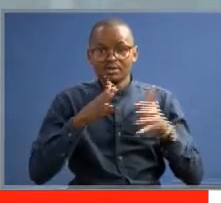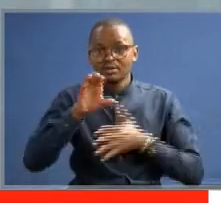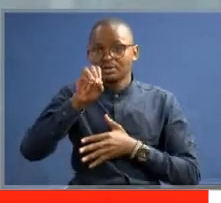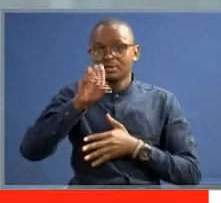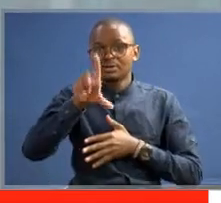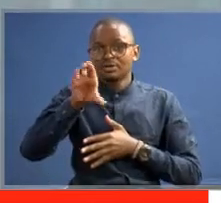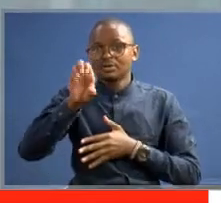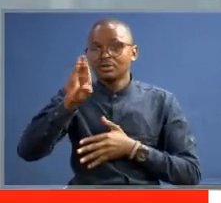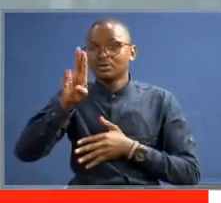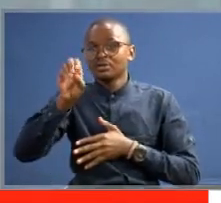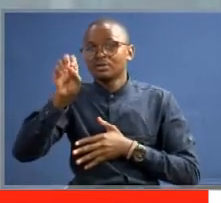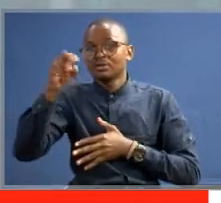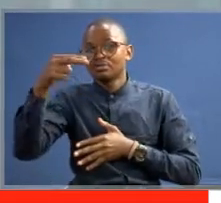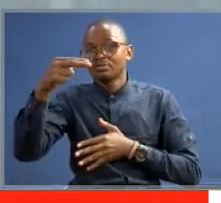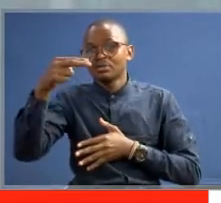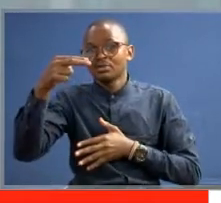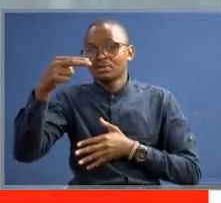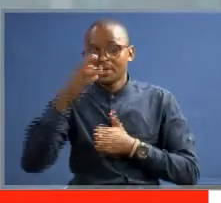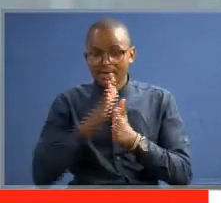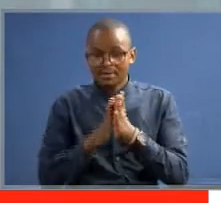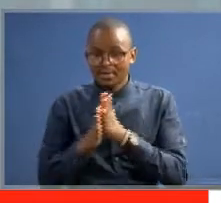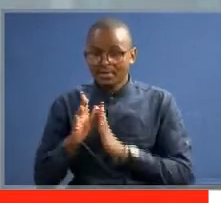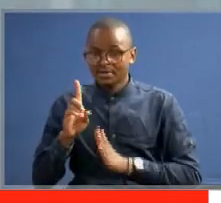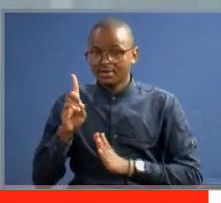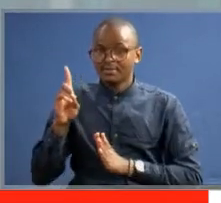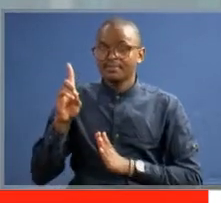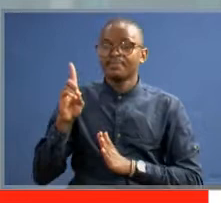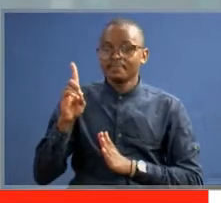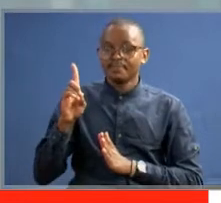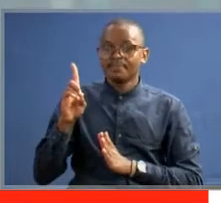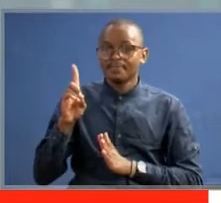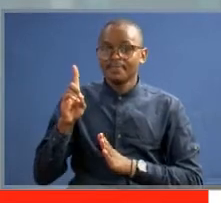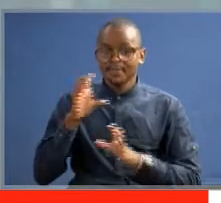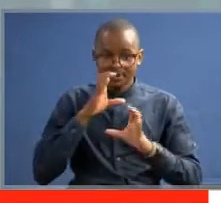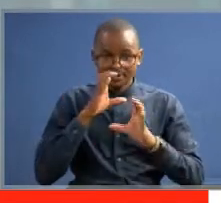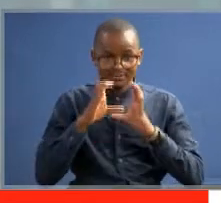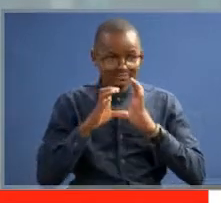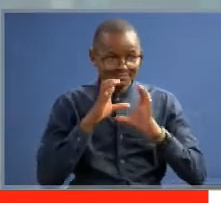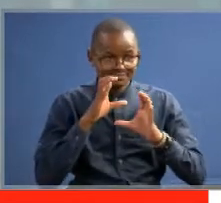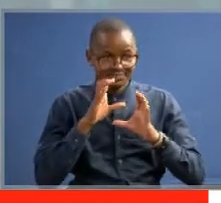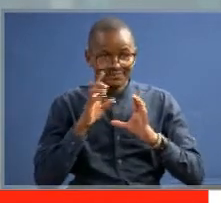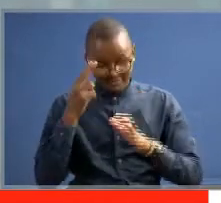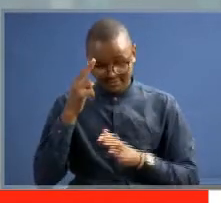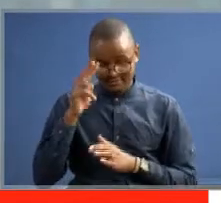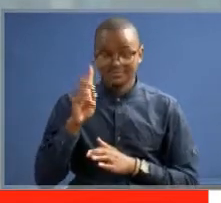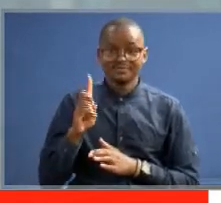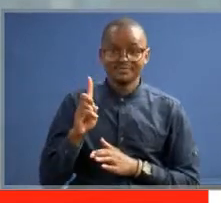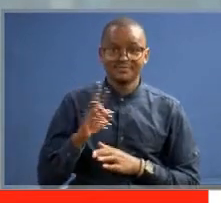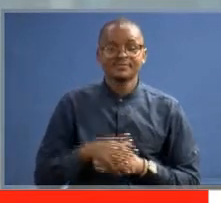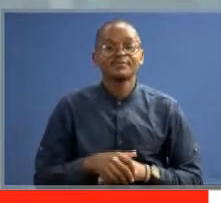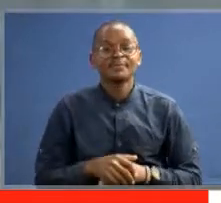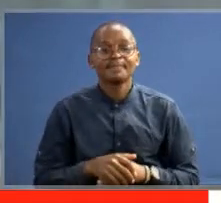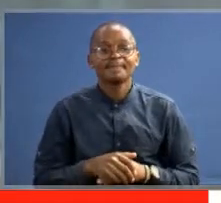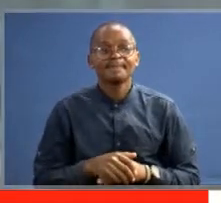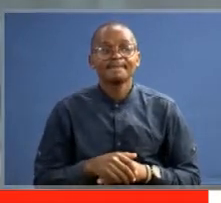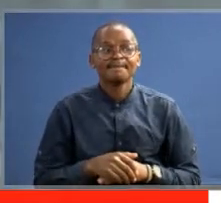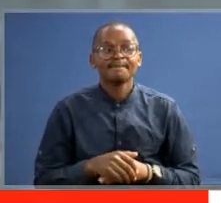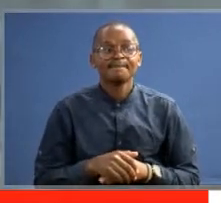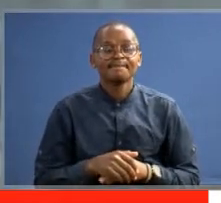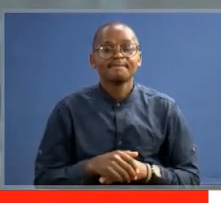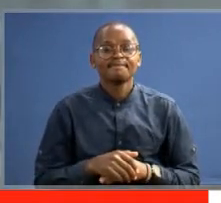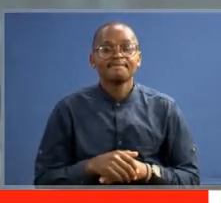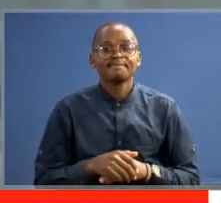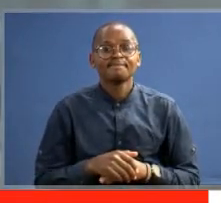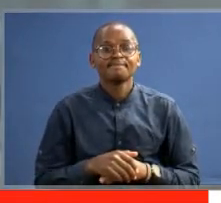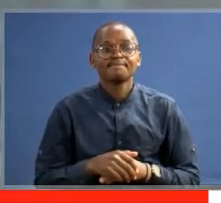Oluoch, earlier today, that is, and prepared the following conversation. Let's take a look. It's a Monday, and